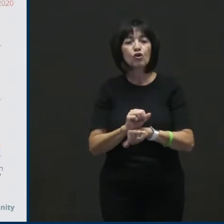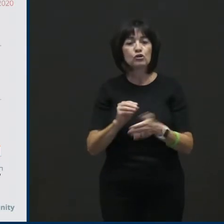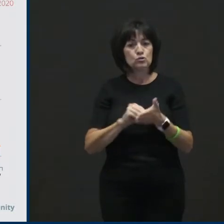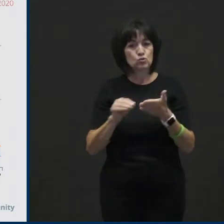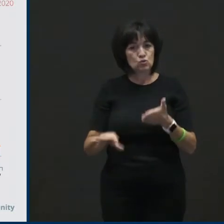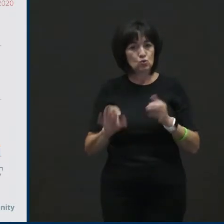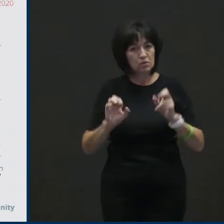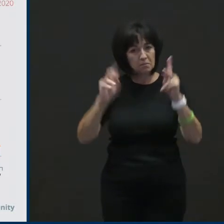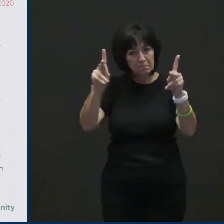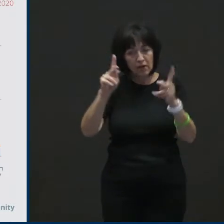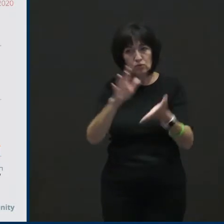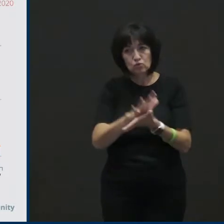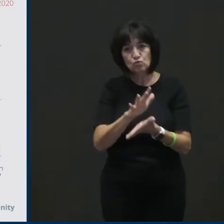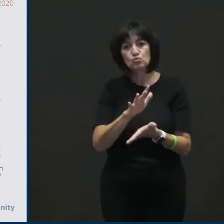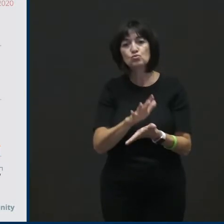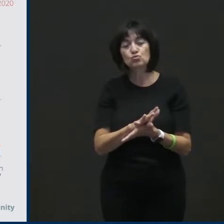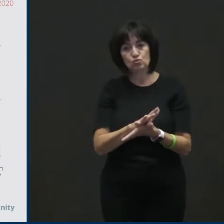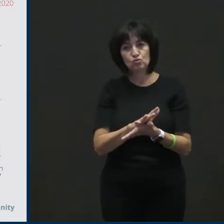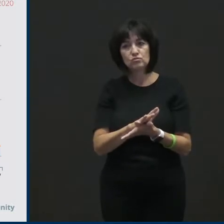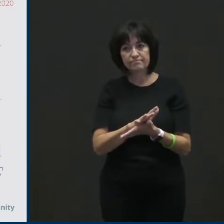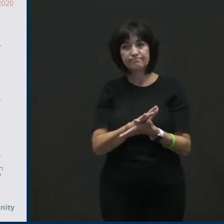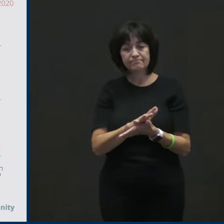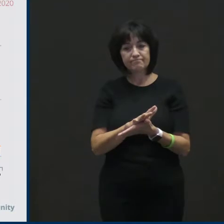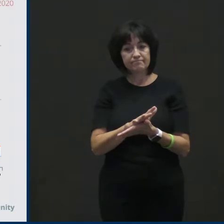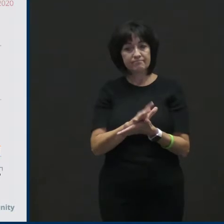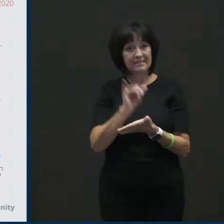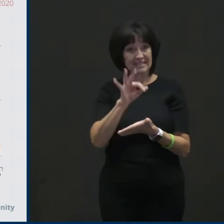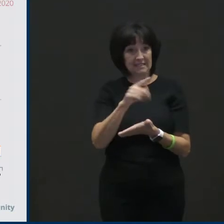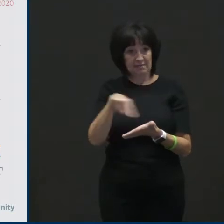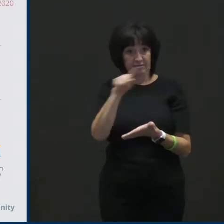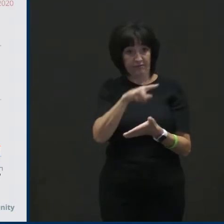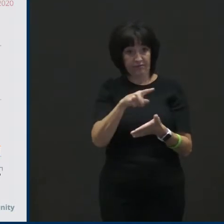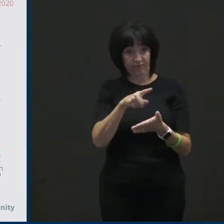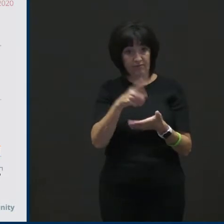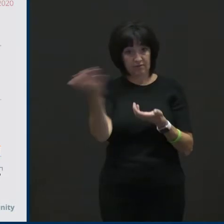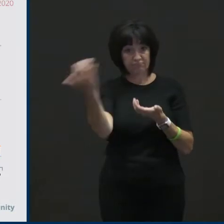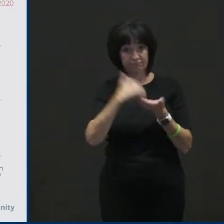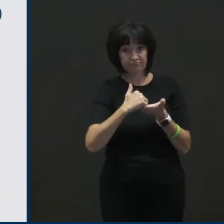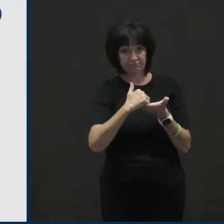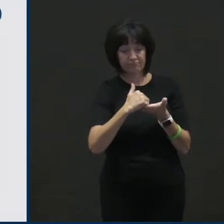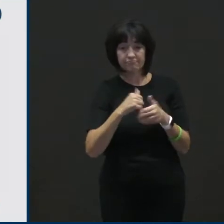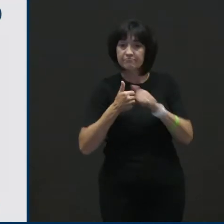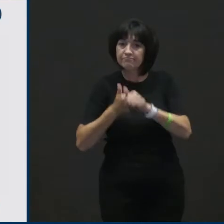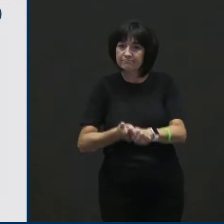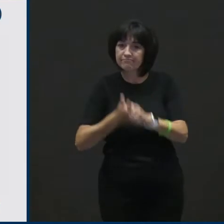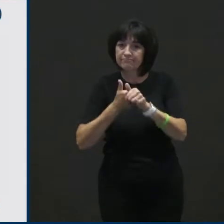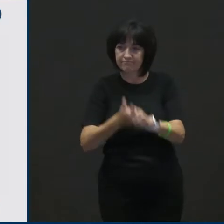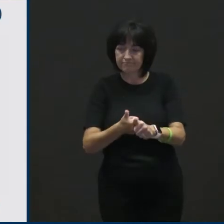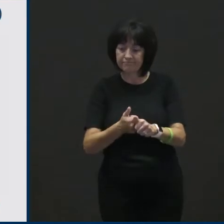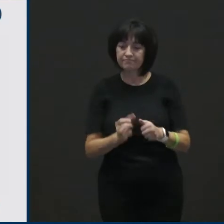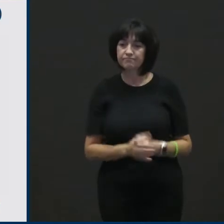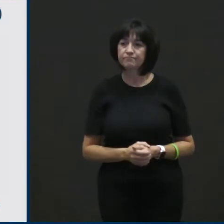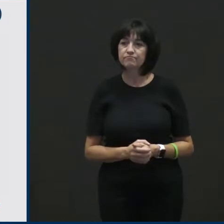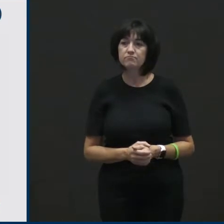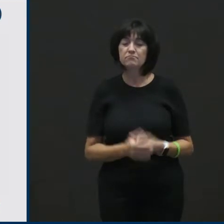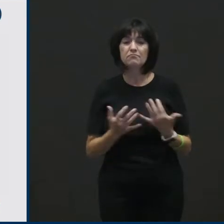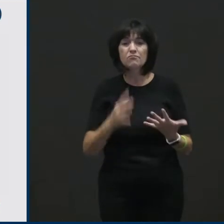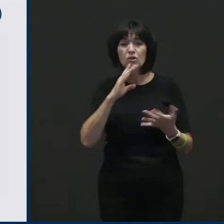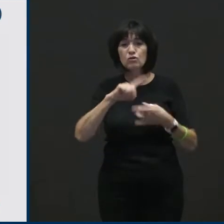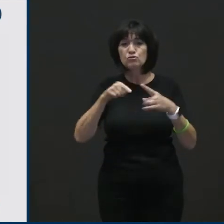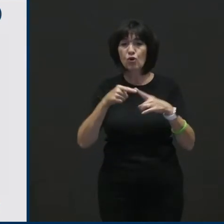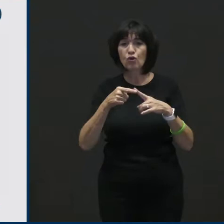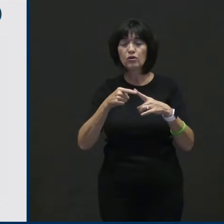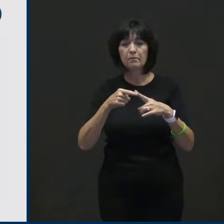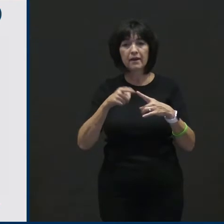by getting those numbers even better still. On our protective personal equipment, all